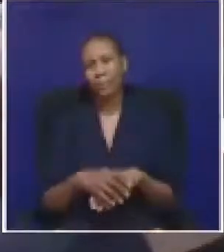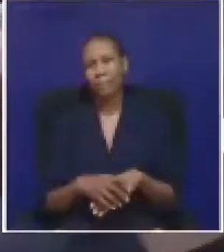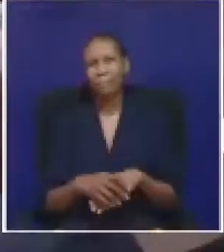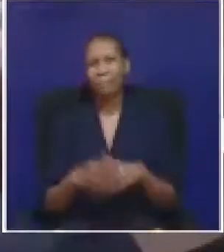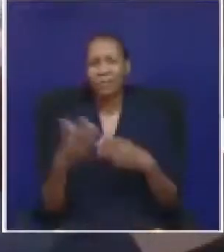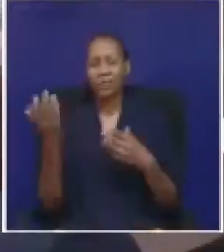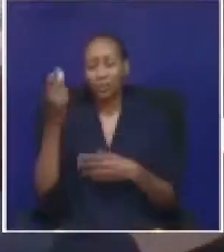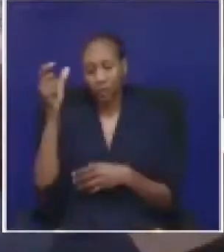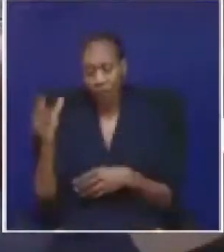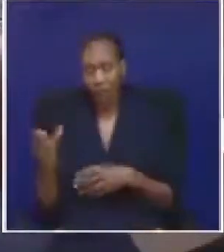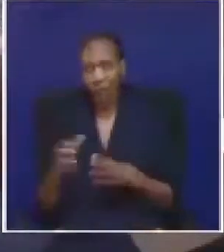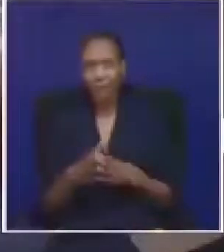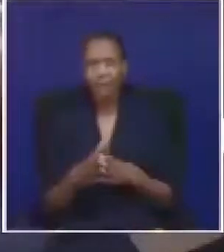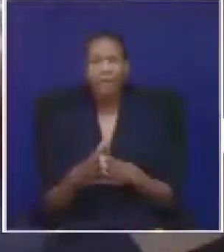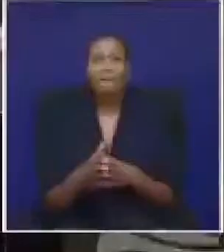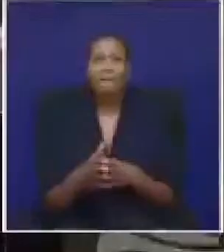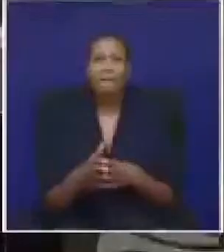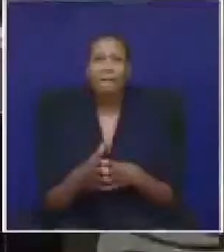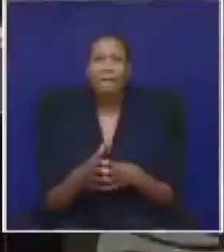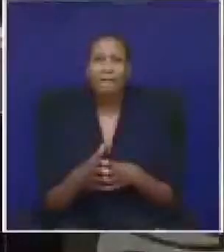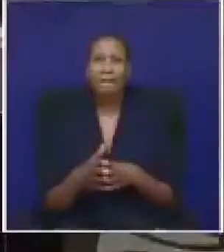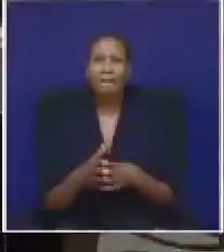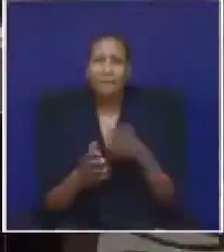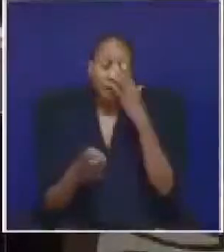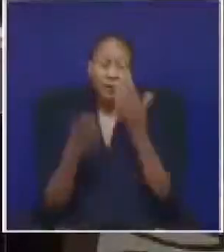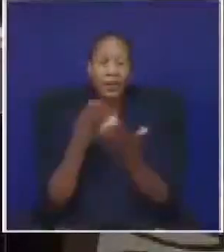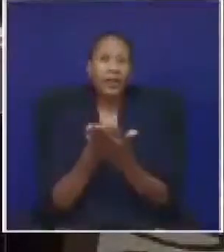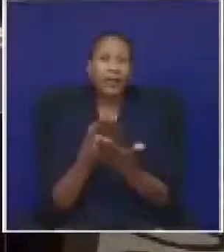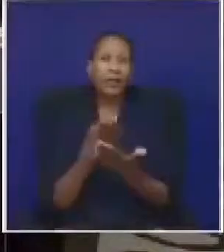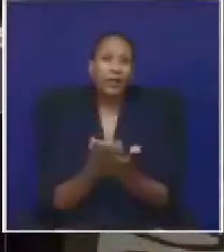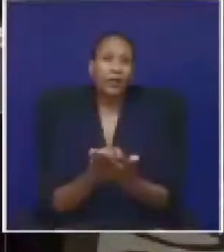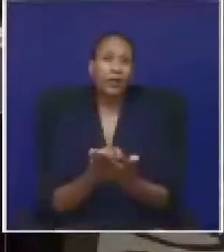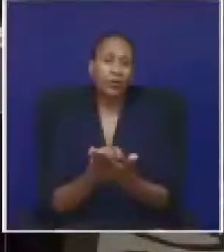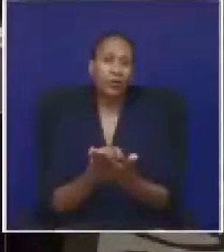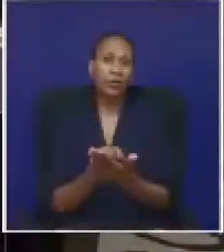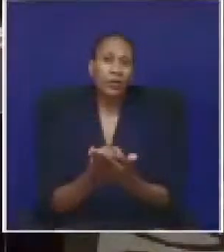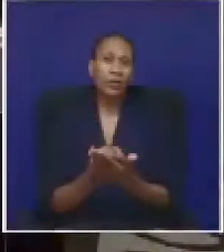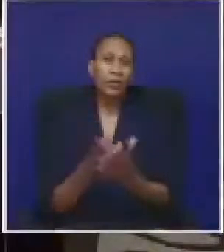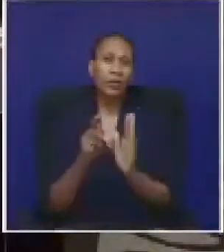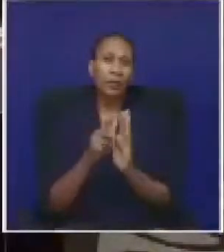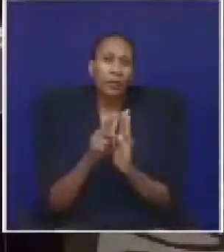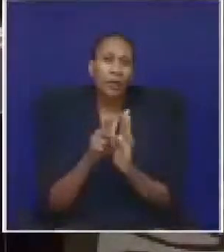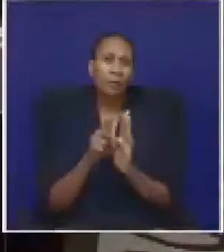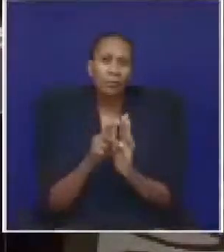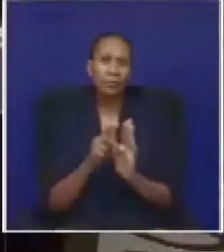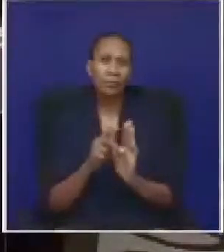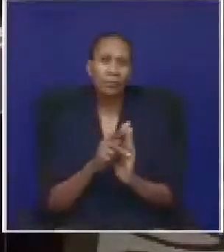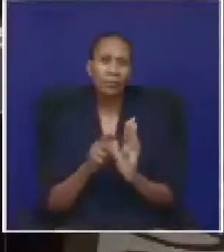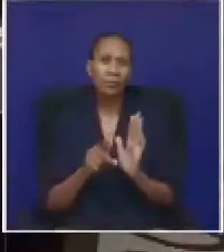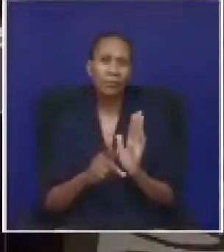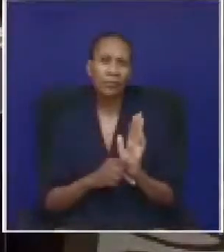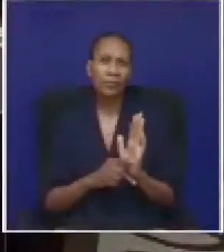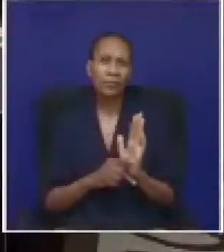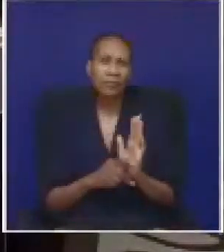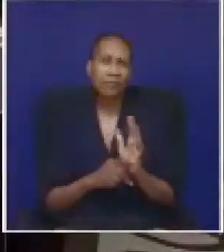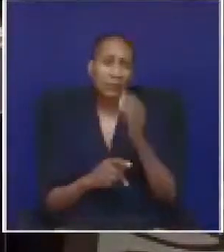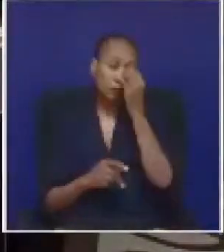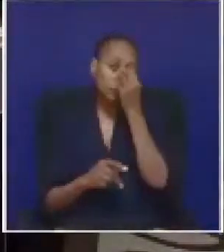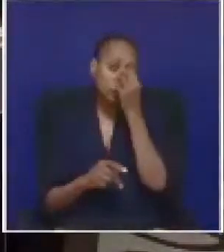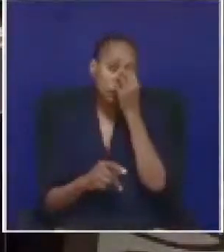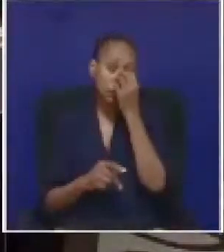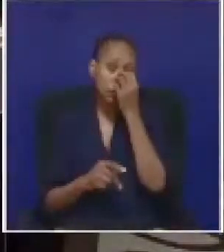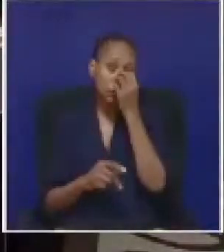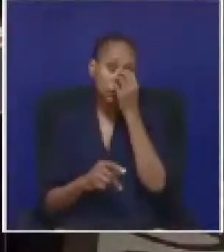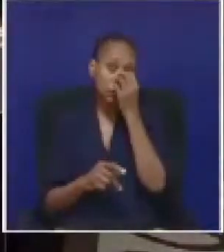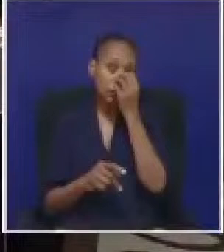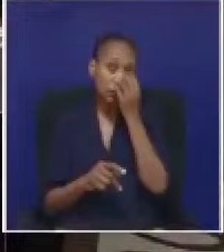Madam Speaker, economic policy incoherence can come from multiple sources,